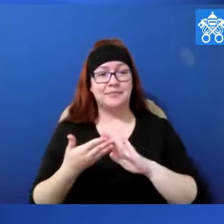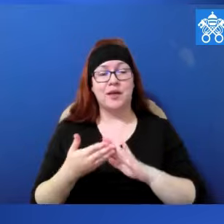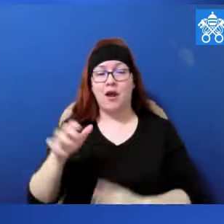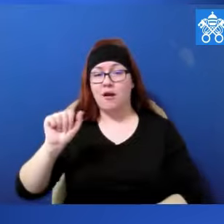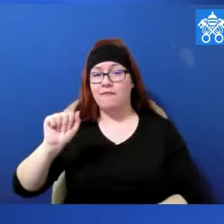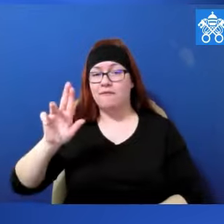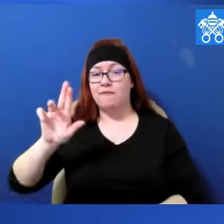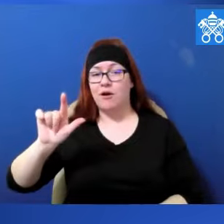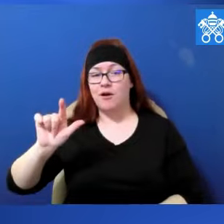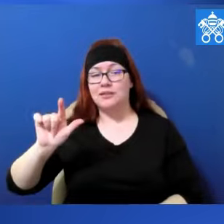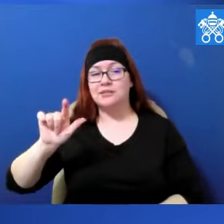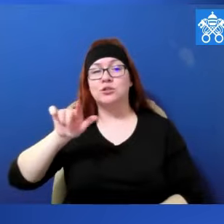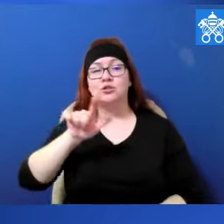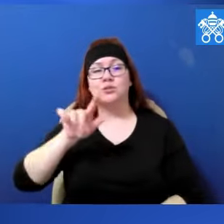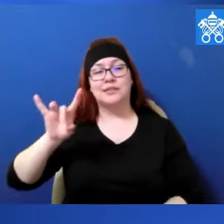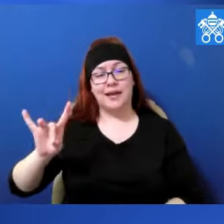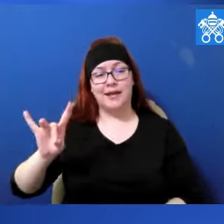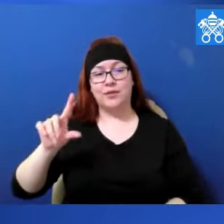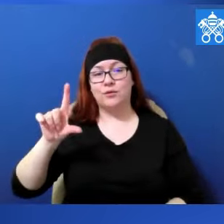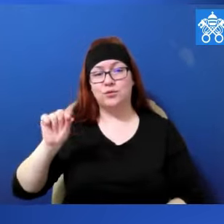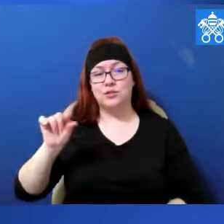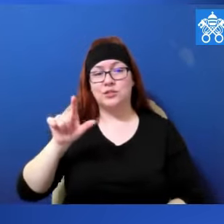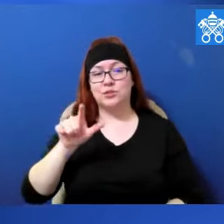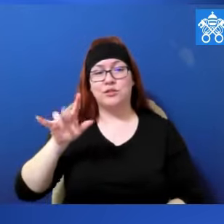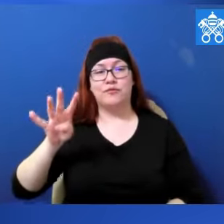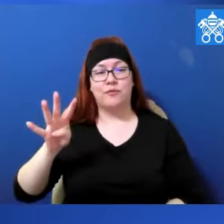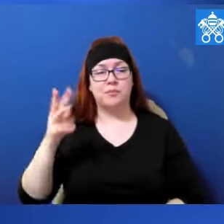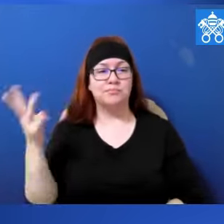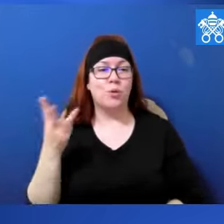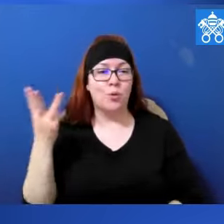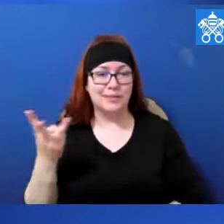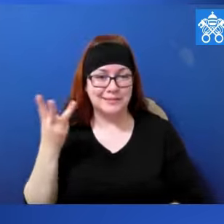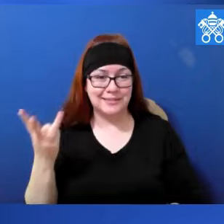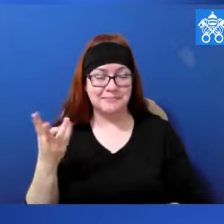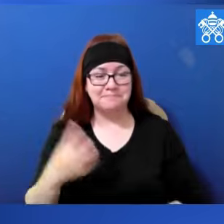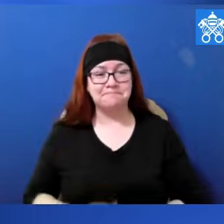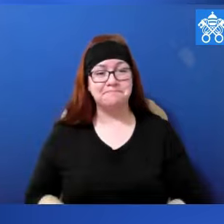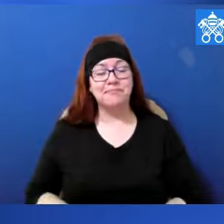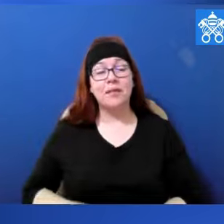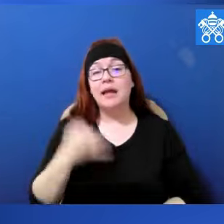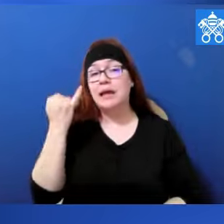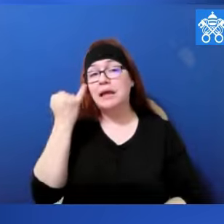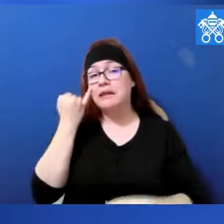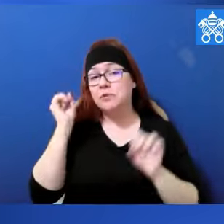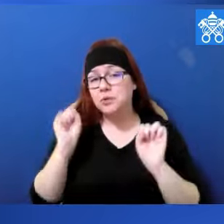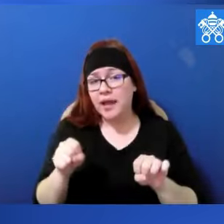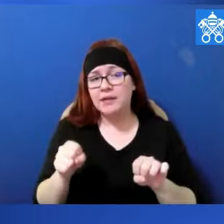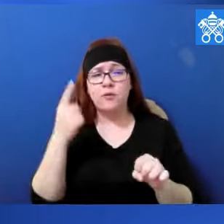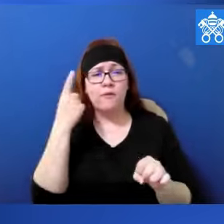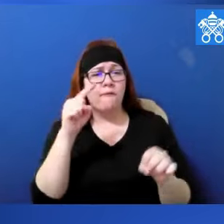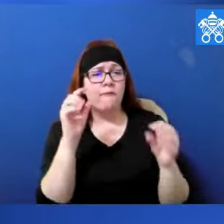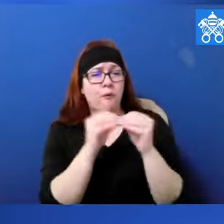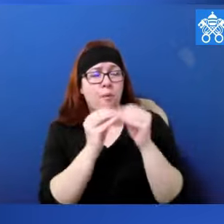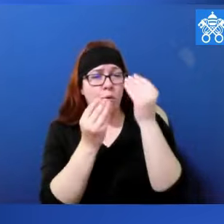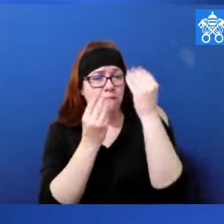the 28th of August, 2024. If you can, do visit